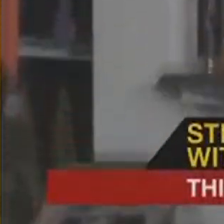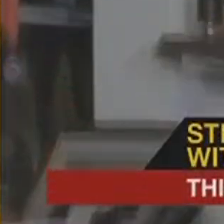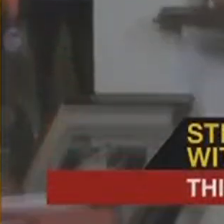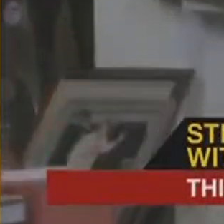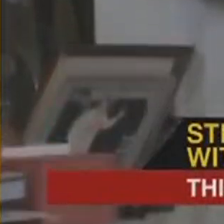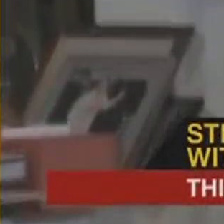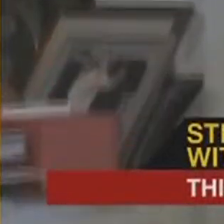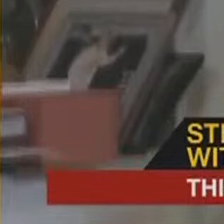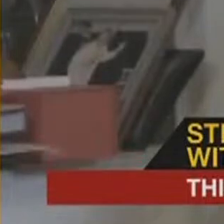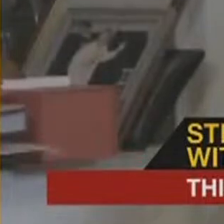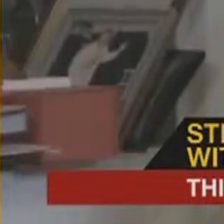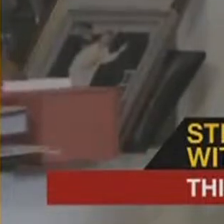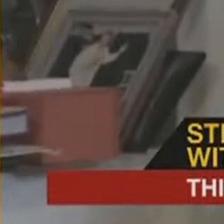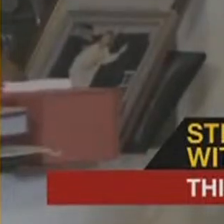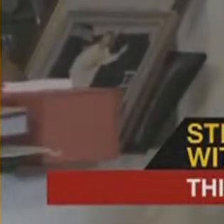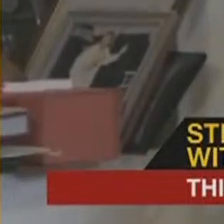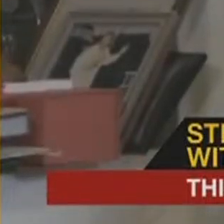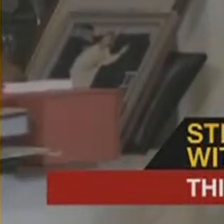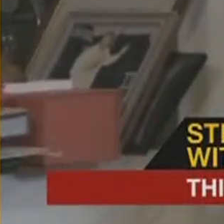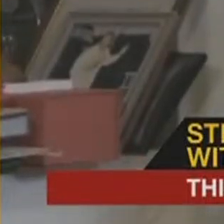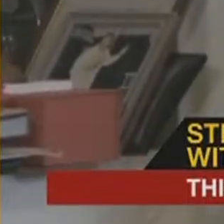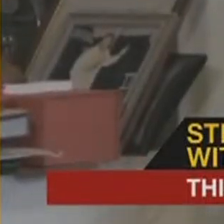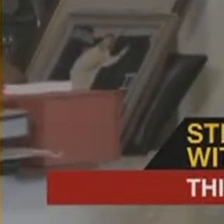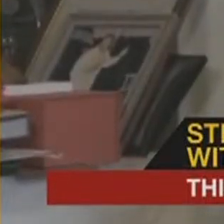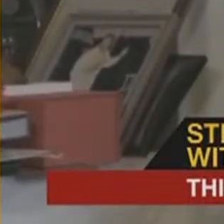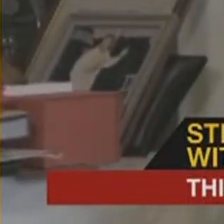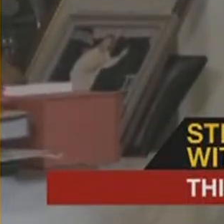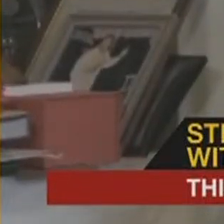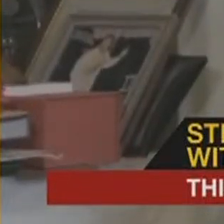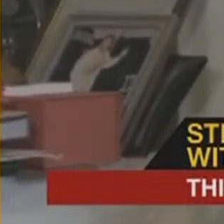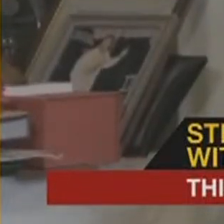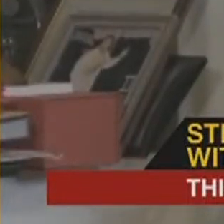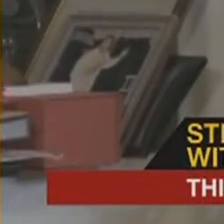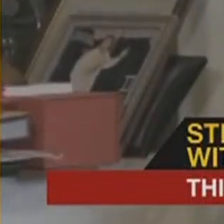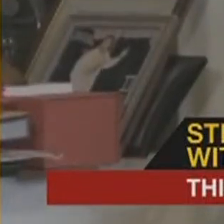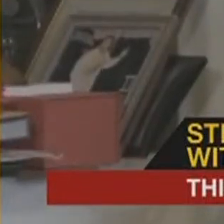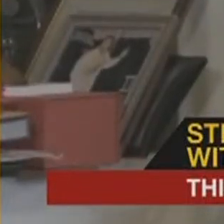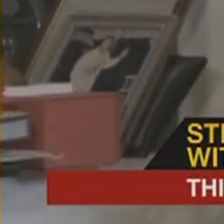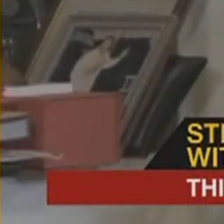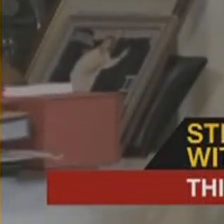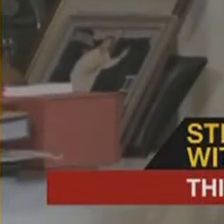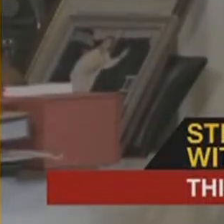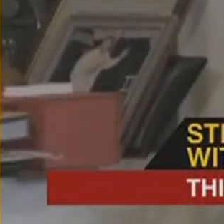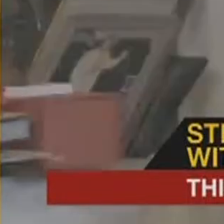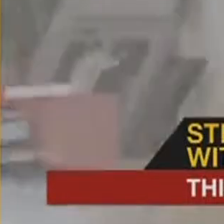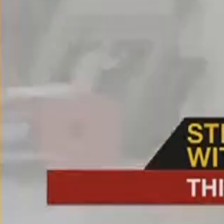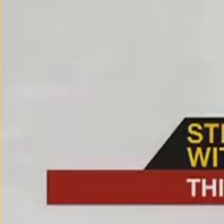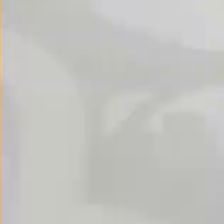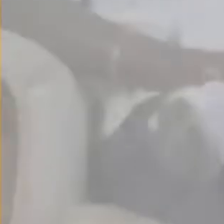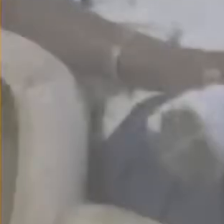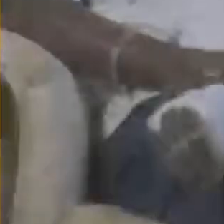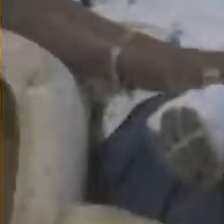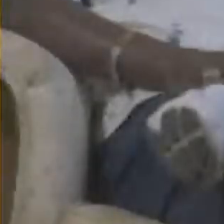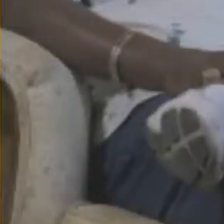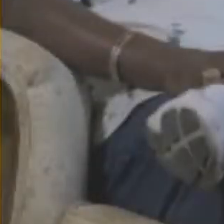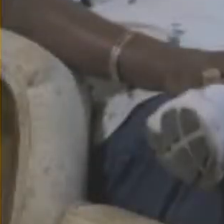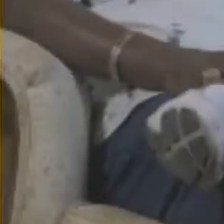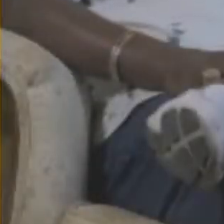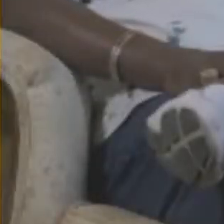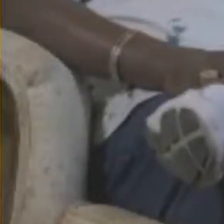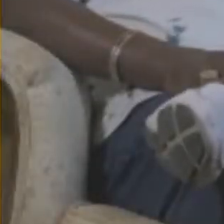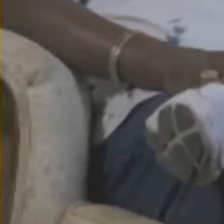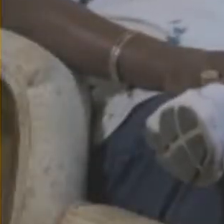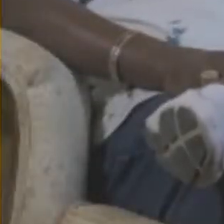Hi, this is Gypsy, and as you can see, I'm at home and relaxing, and I'm about to have a straight talk with Wendy. When did you start